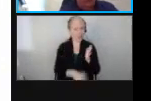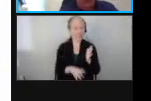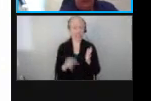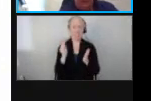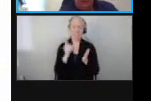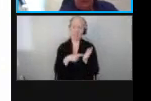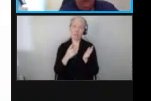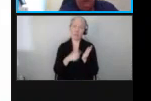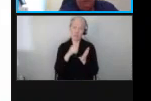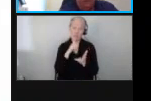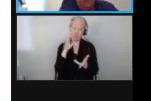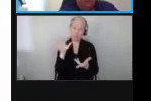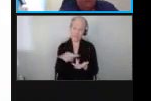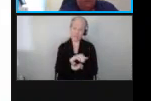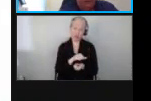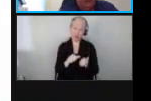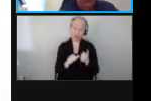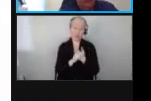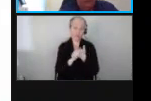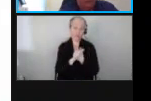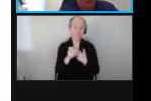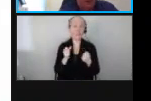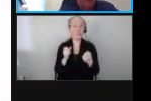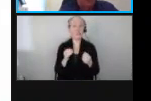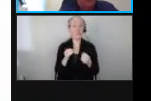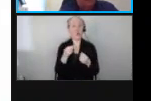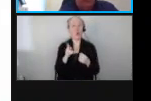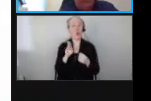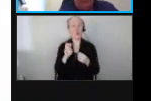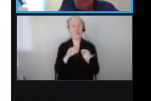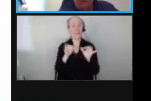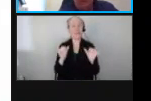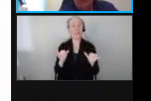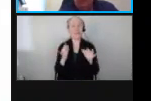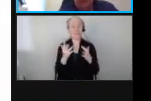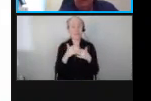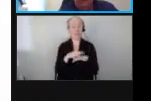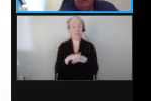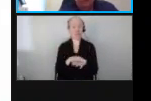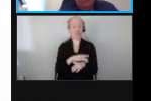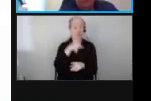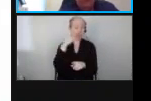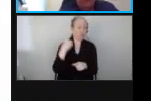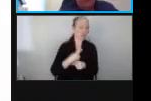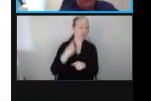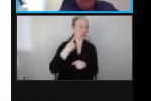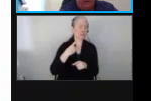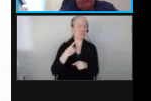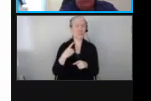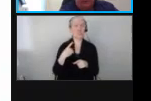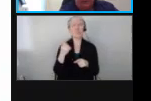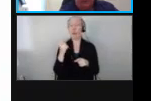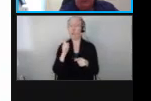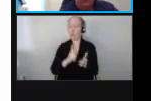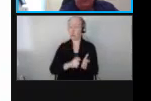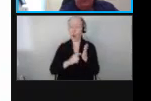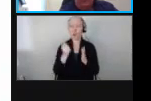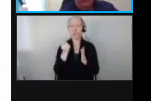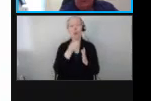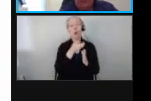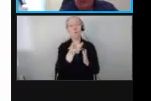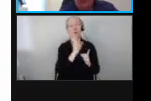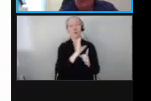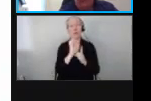So getting human systems integration right as best we can, and it's a multicultural, multidisciplinary enterprise to do